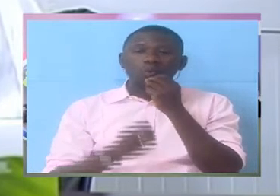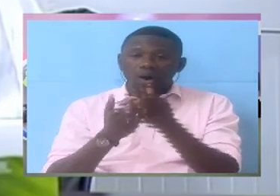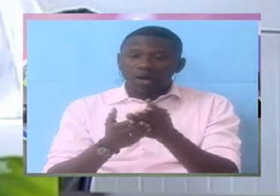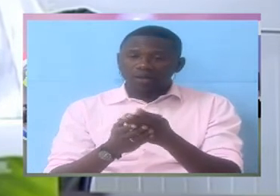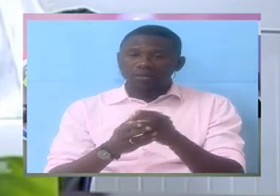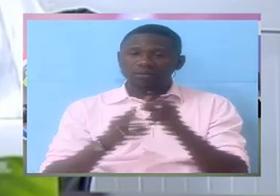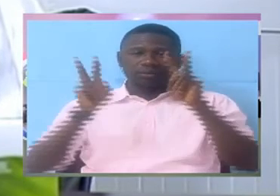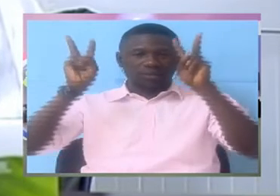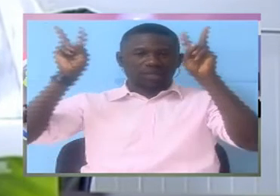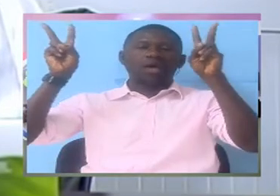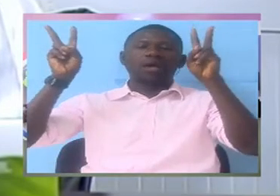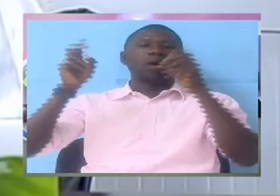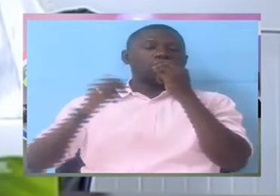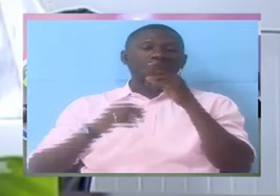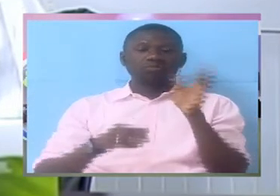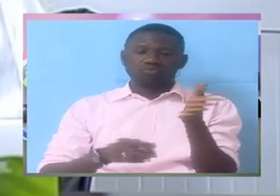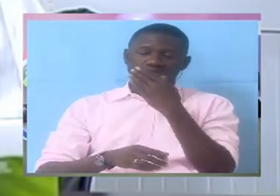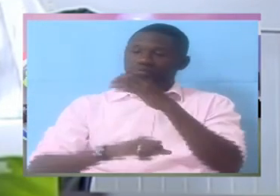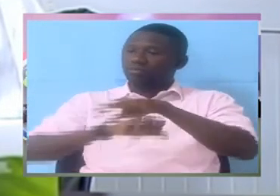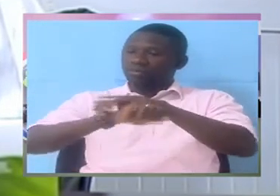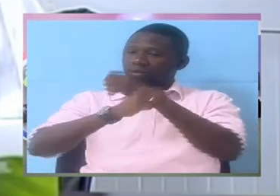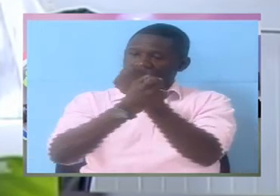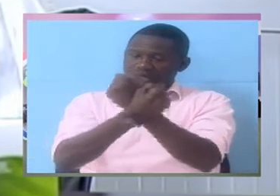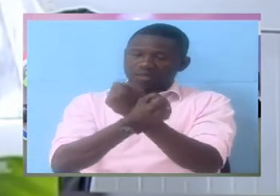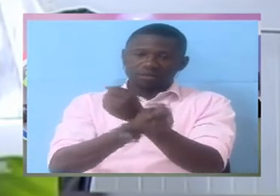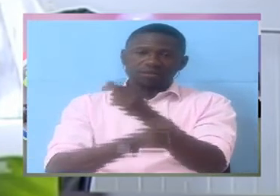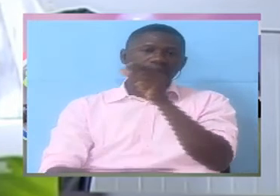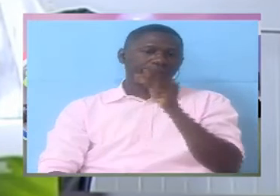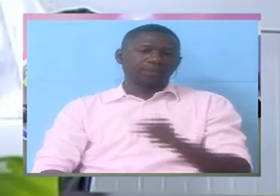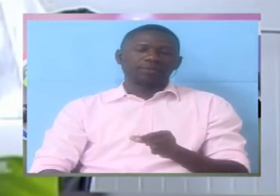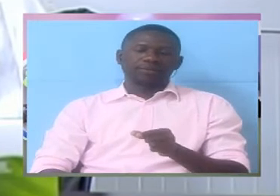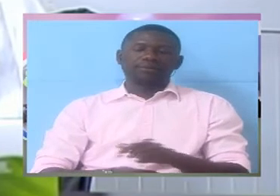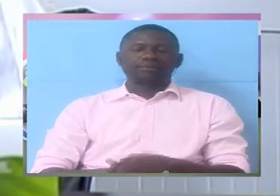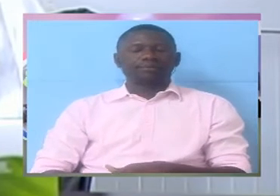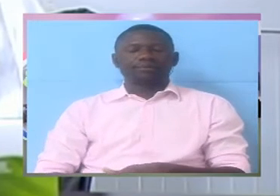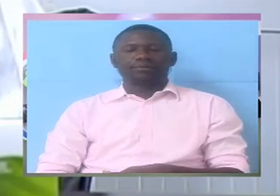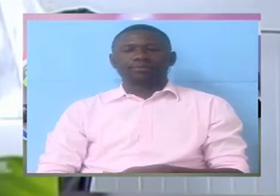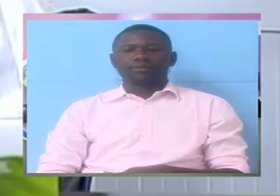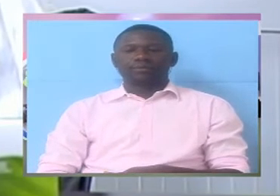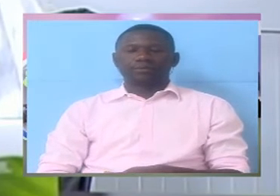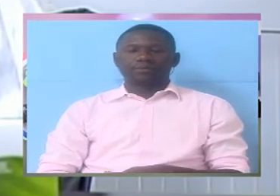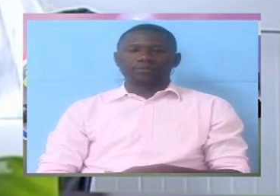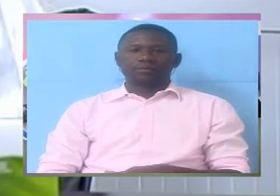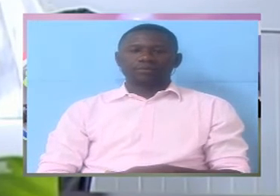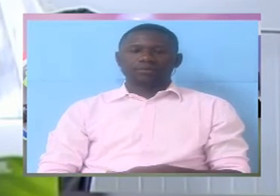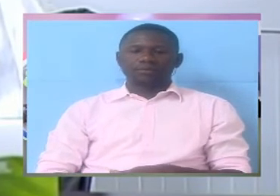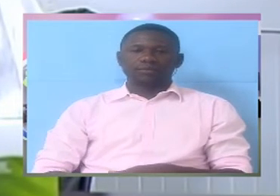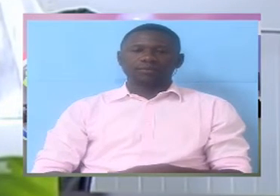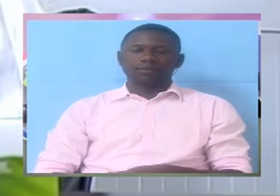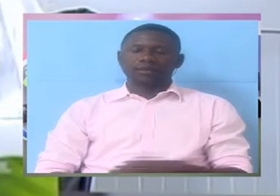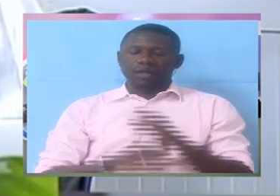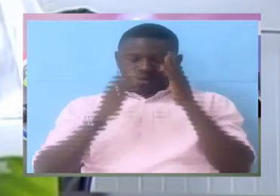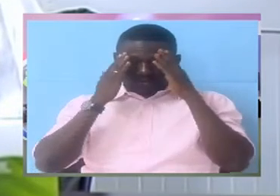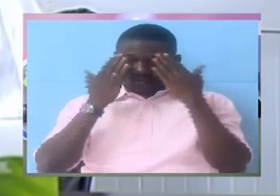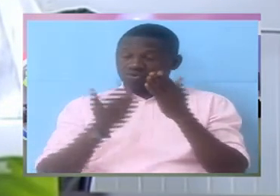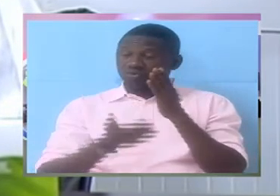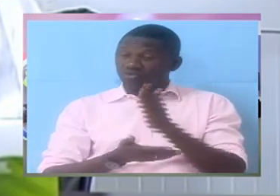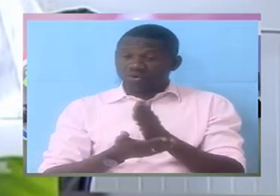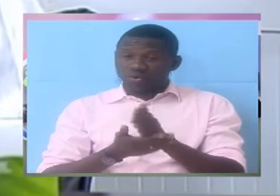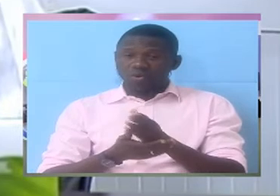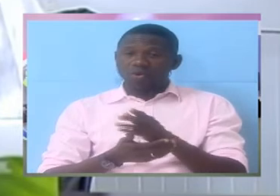akambota president Kotole Bulu Yaya Jammeh. I am not sure whether President Jammeh asked any of